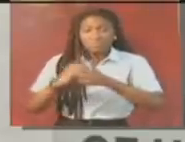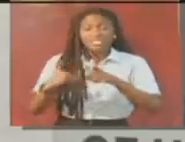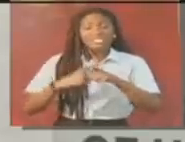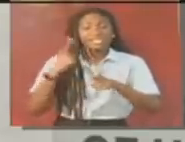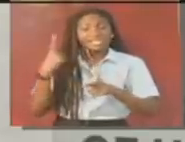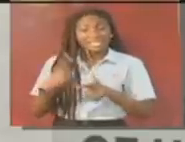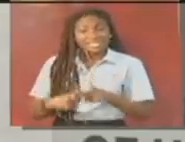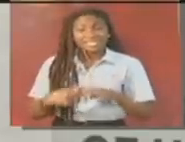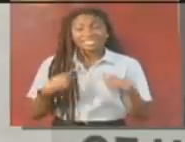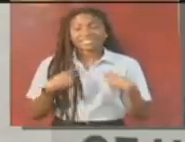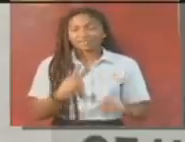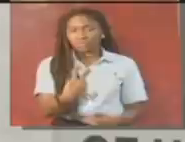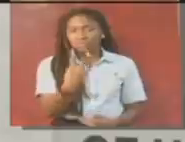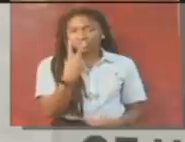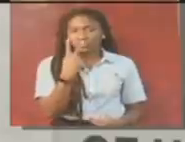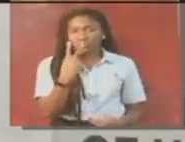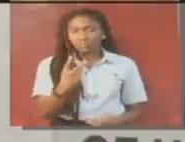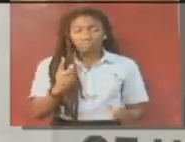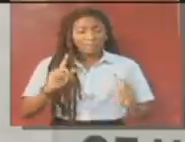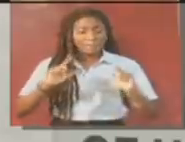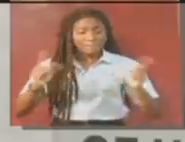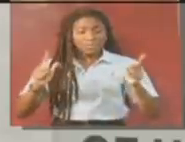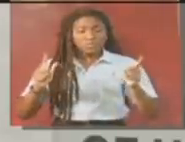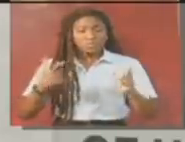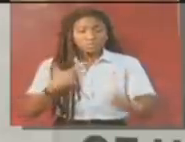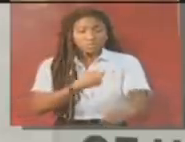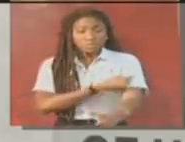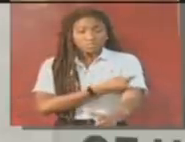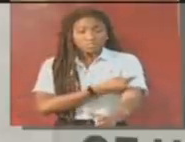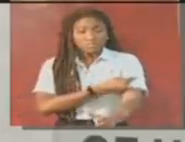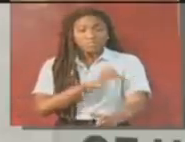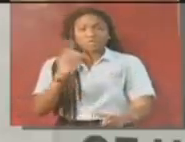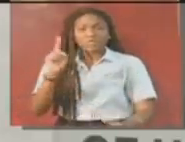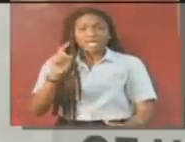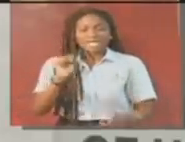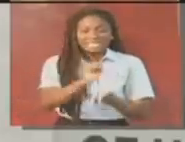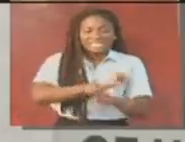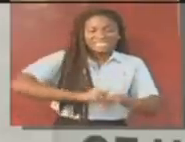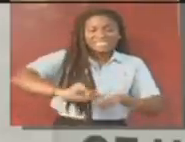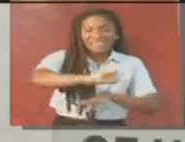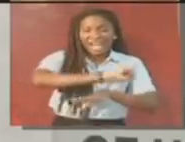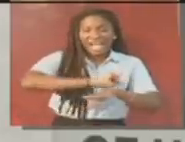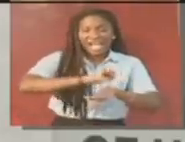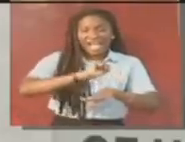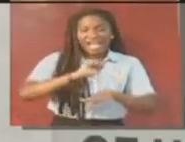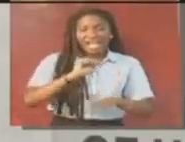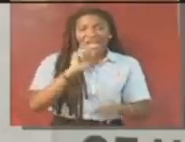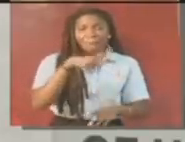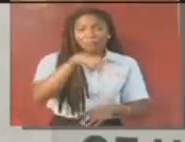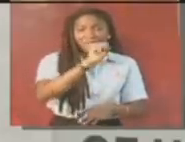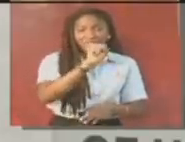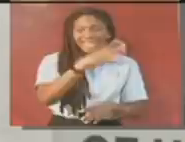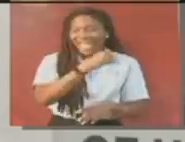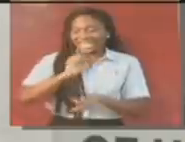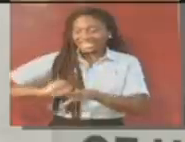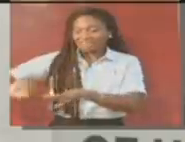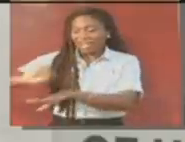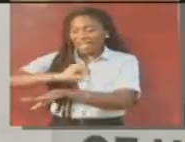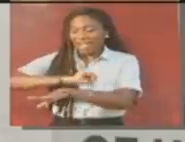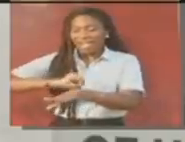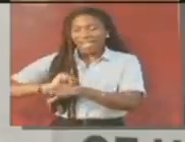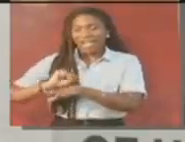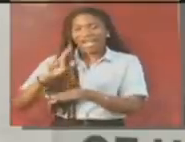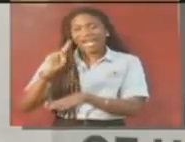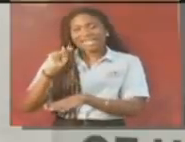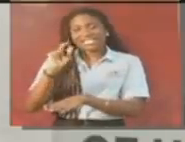the Paddock, Queen's Park Savannah, and Tacarigua Rocket Center to ramp up administration of vaccines from